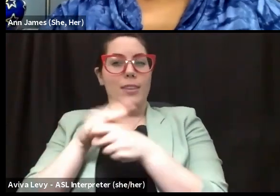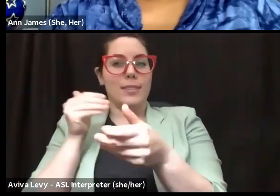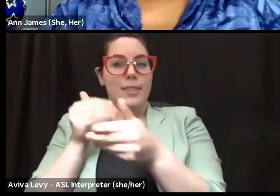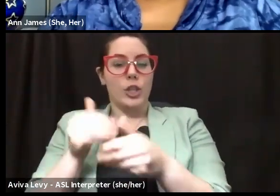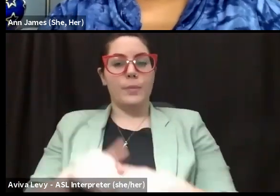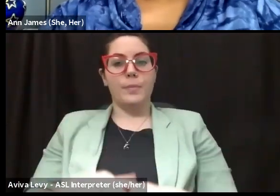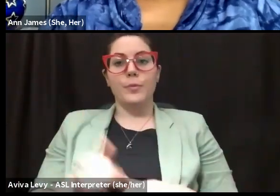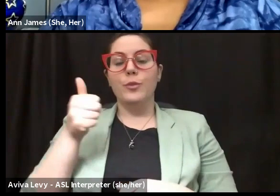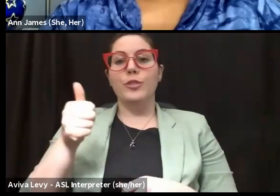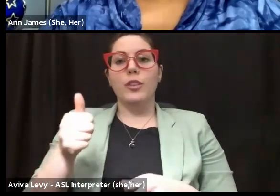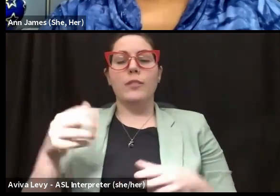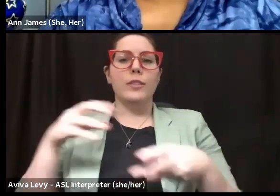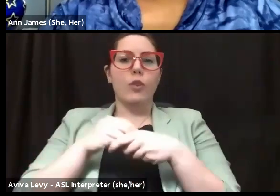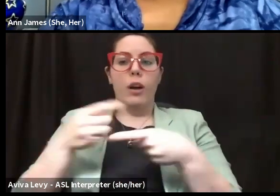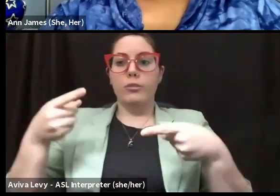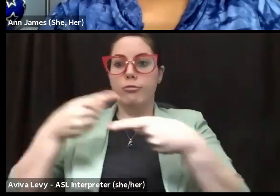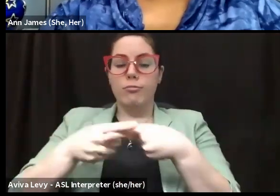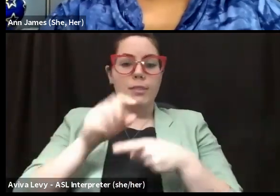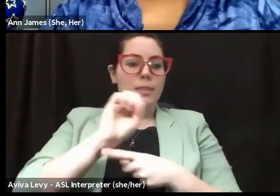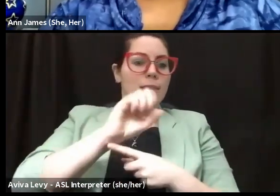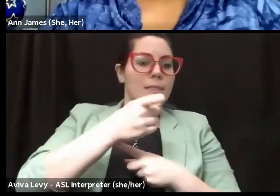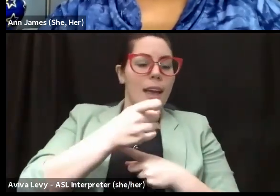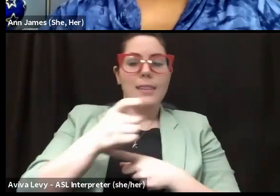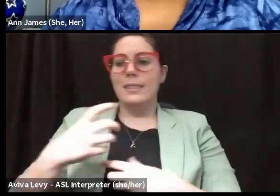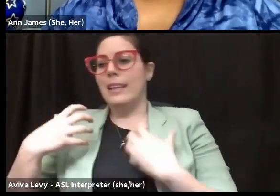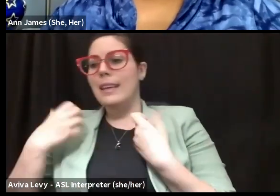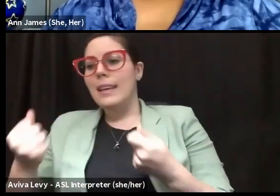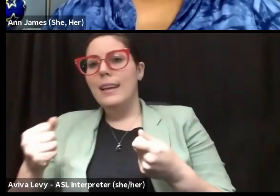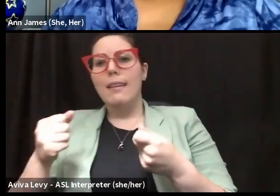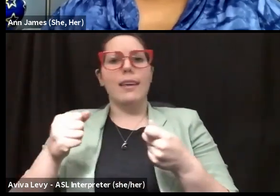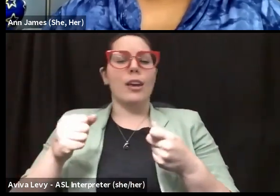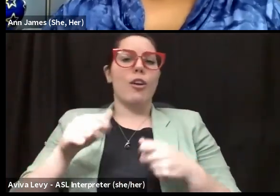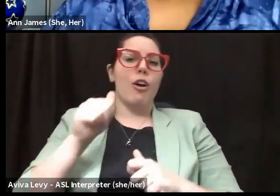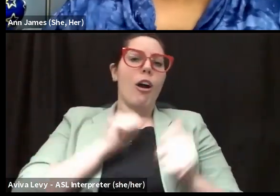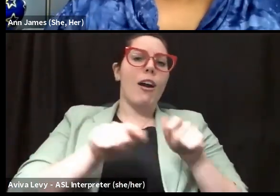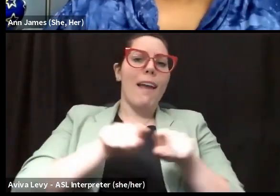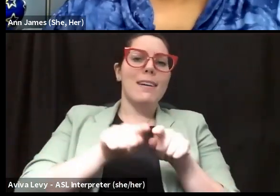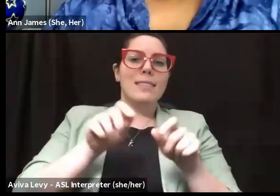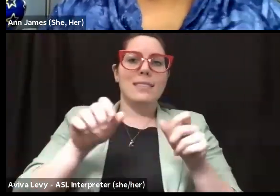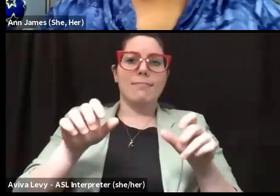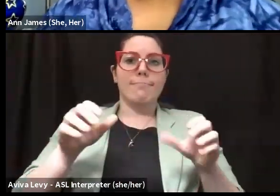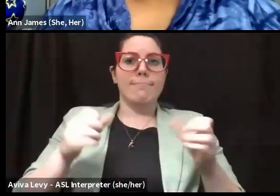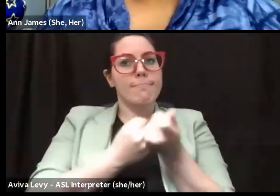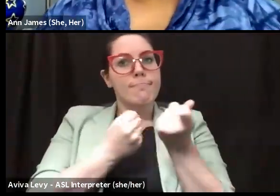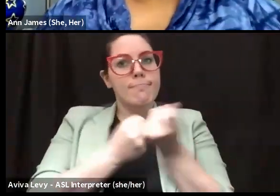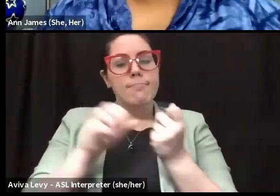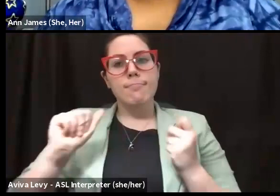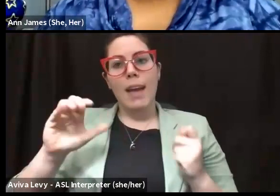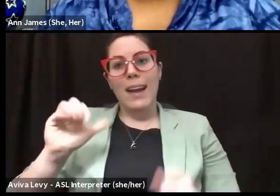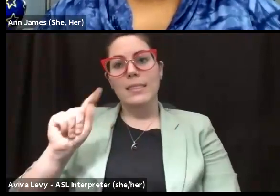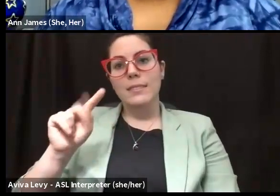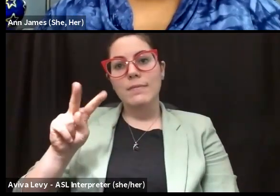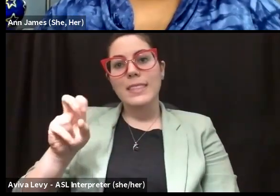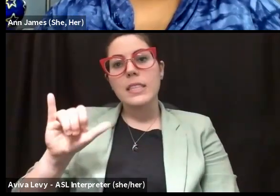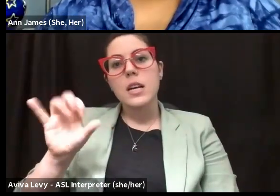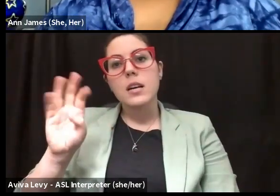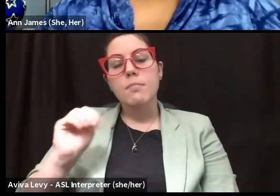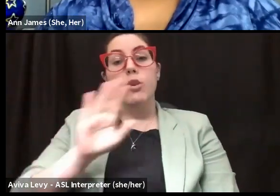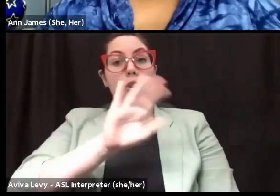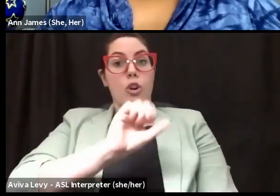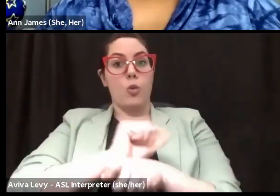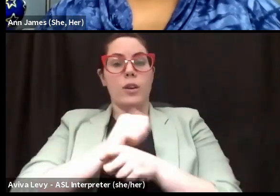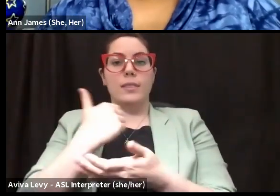of theater, community, healing, sexuality, art as activism, and her work champions communication and consent as